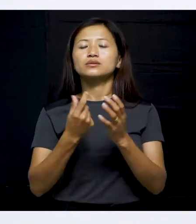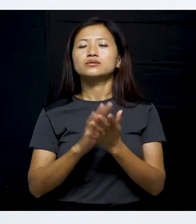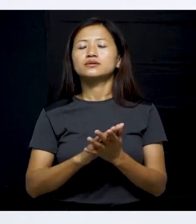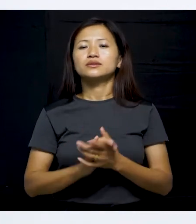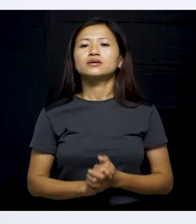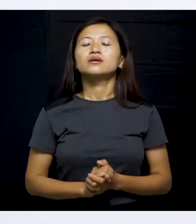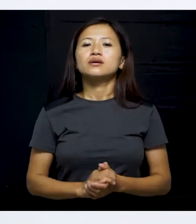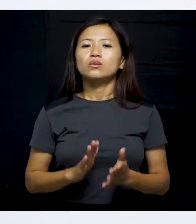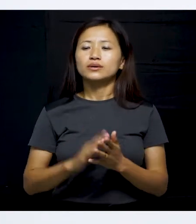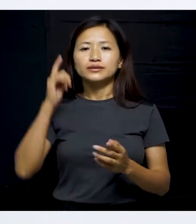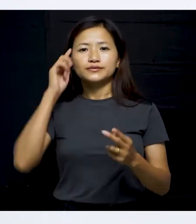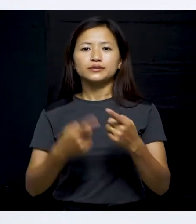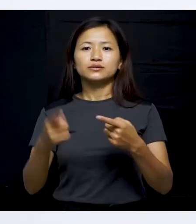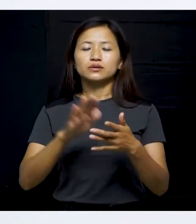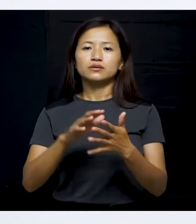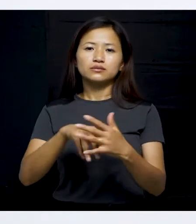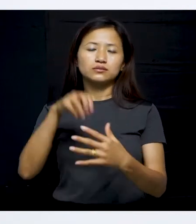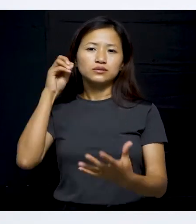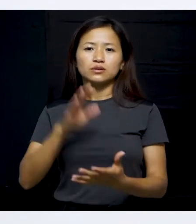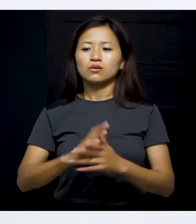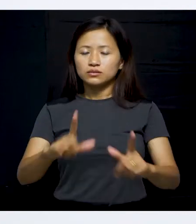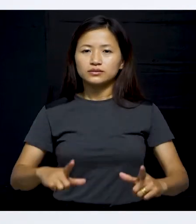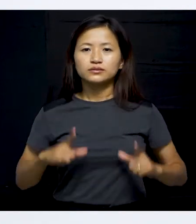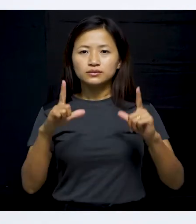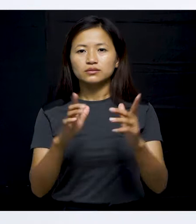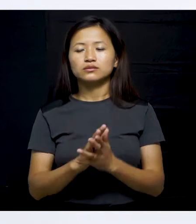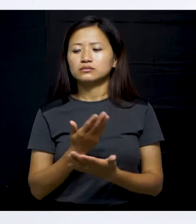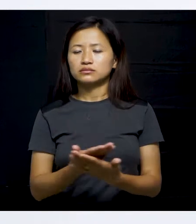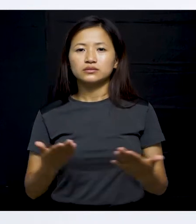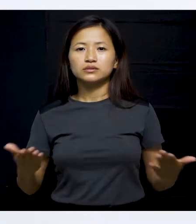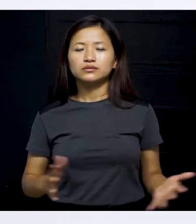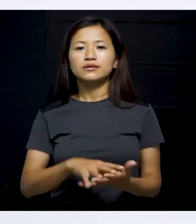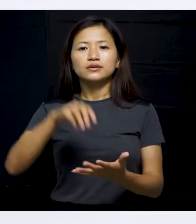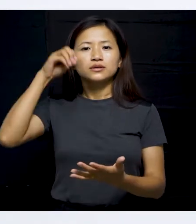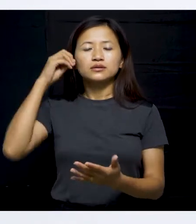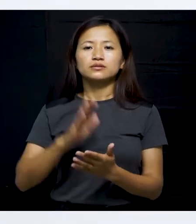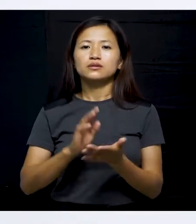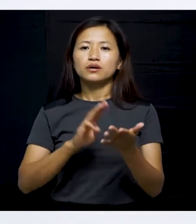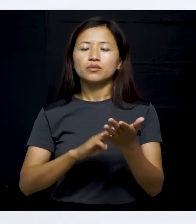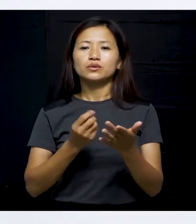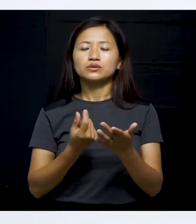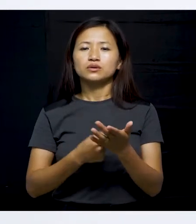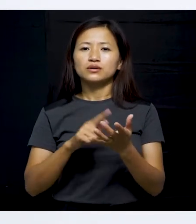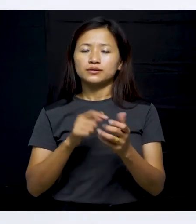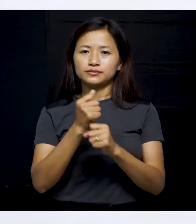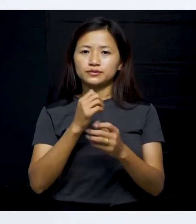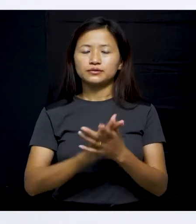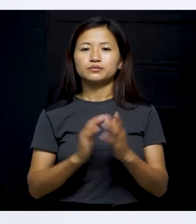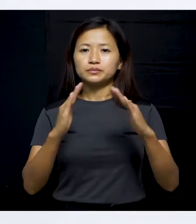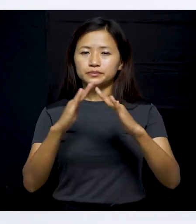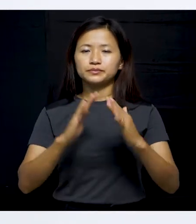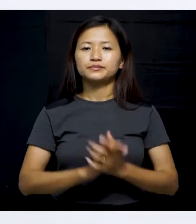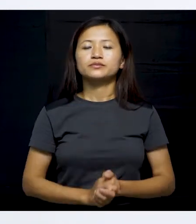whatever experience they have learned all this life. So all these things are learned in Morung, okay? So